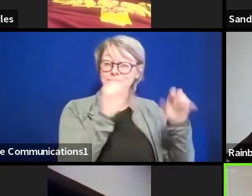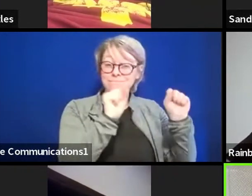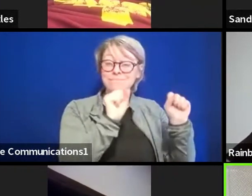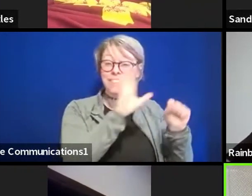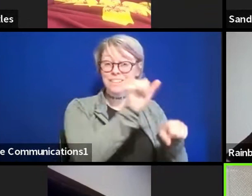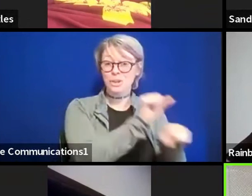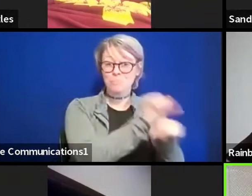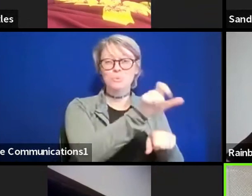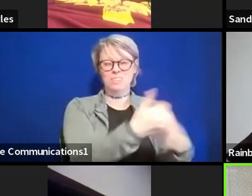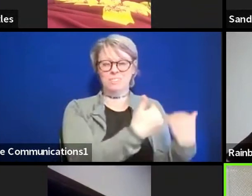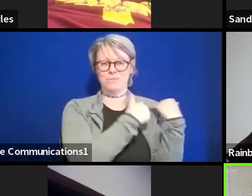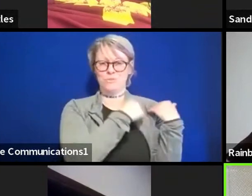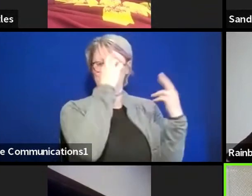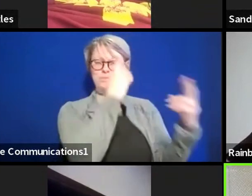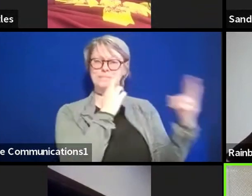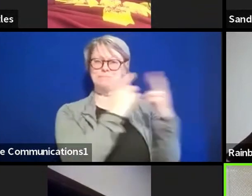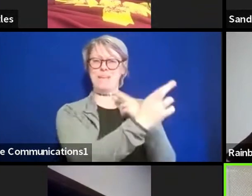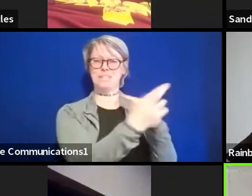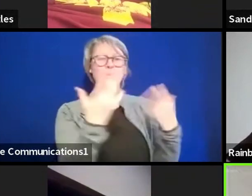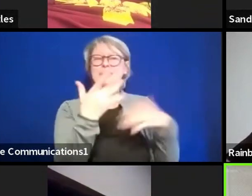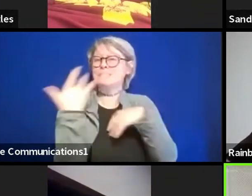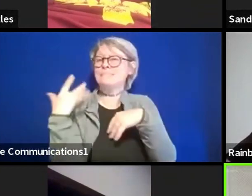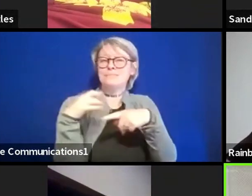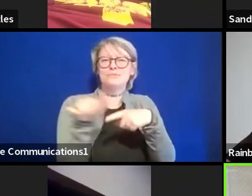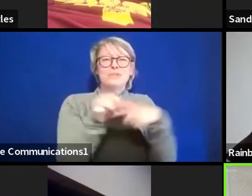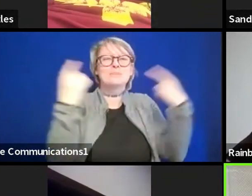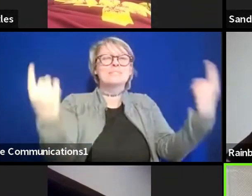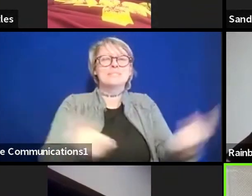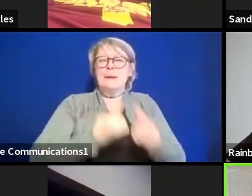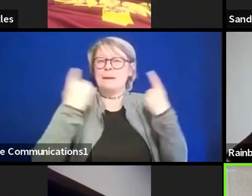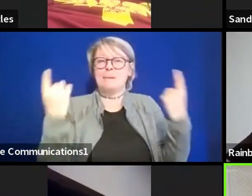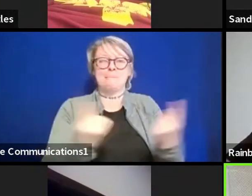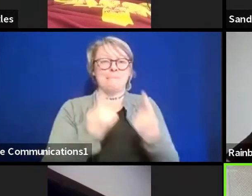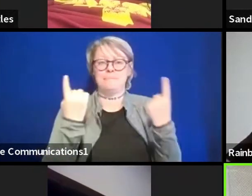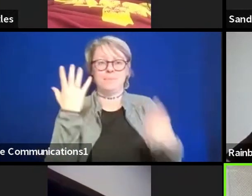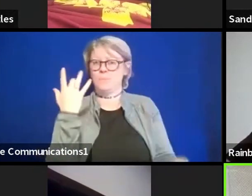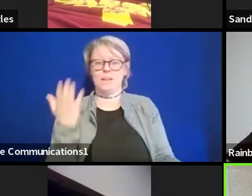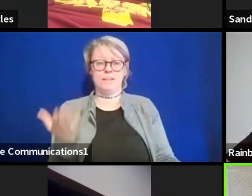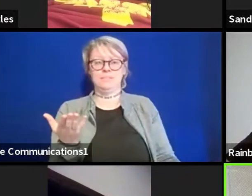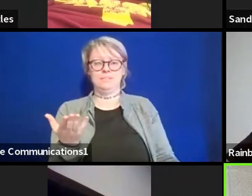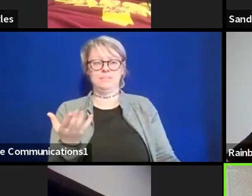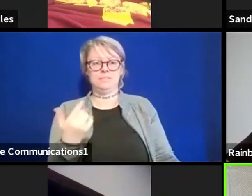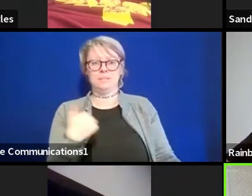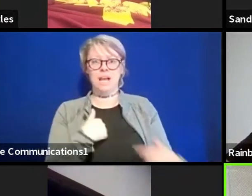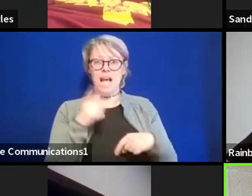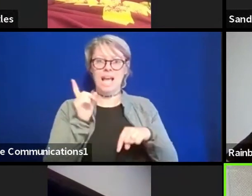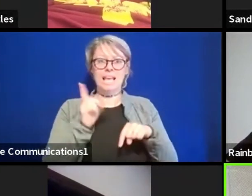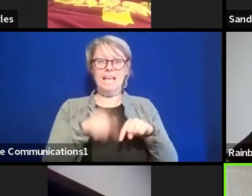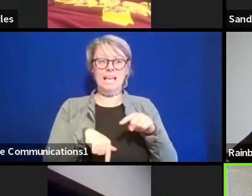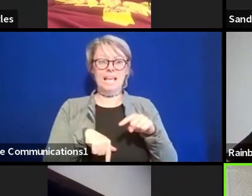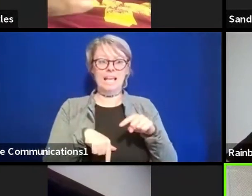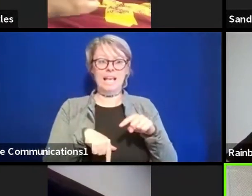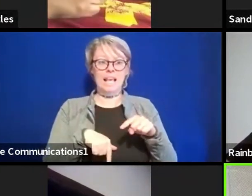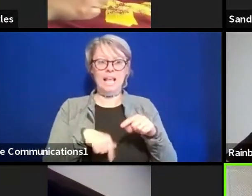should be held accountable or have some type of sensitivity training. Because, you know, a person can't help if they got to go on Ontario Works or they